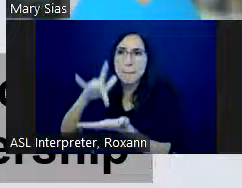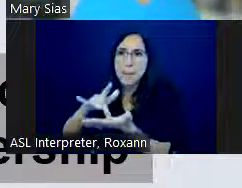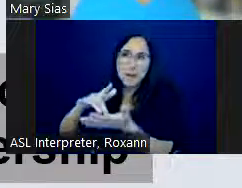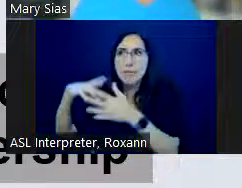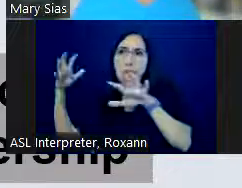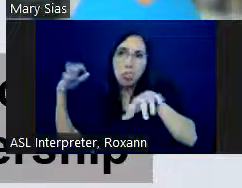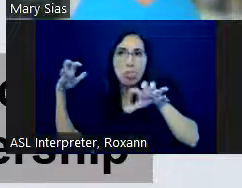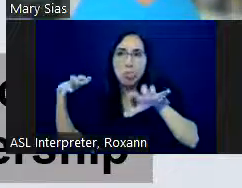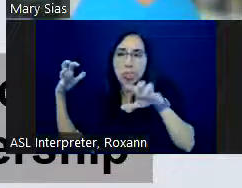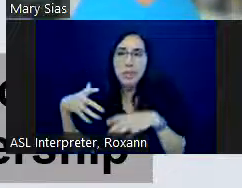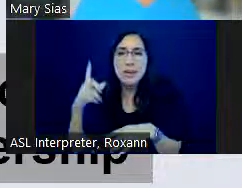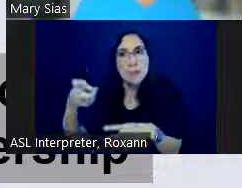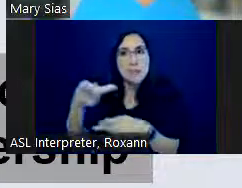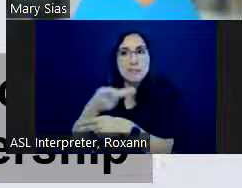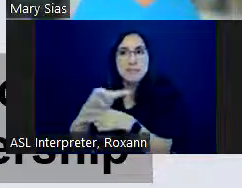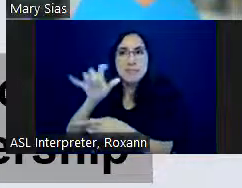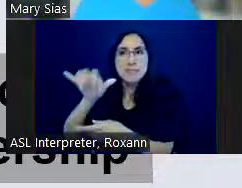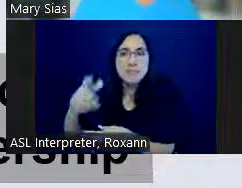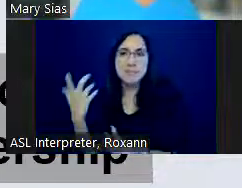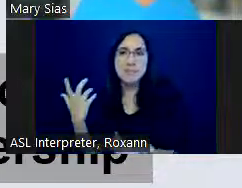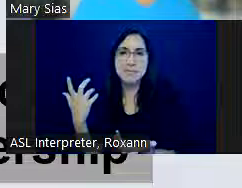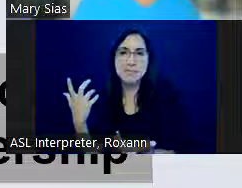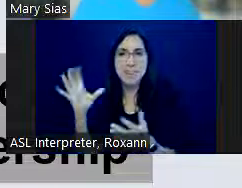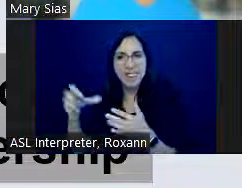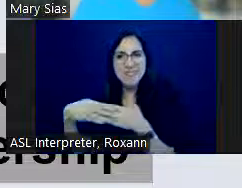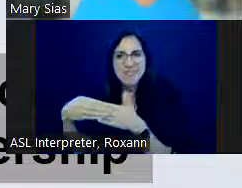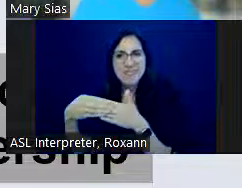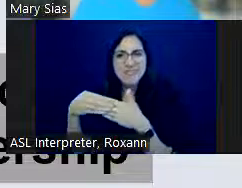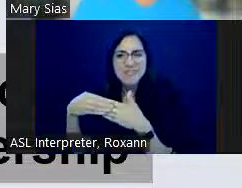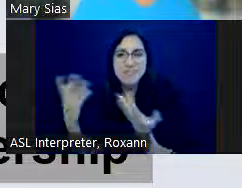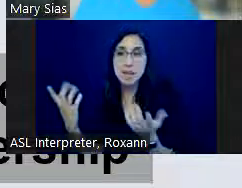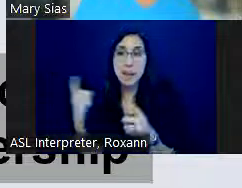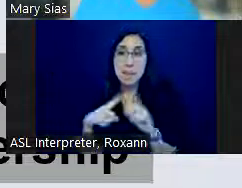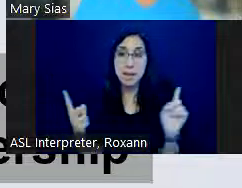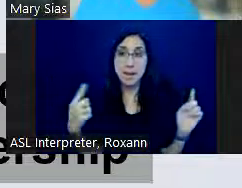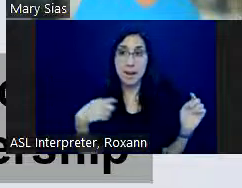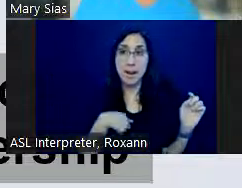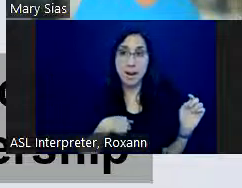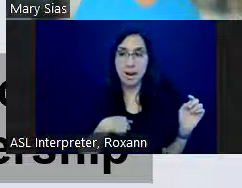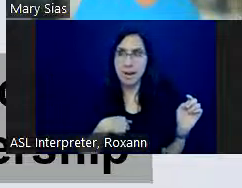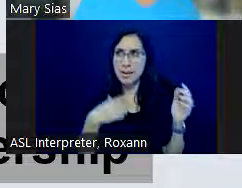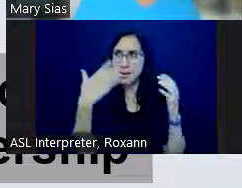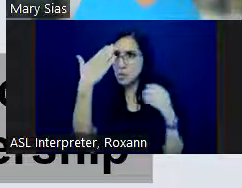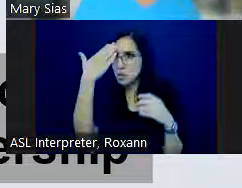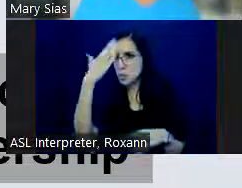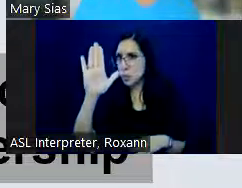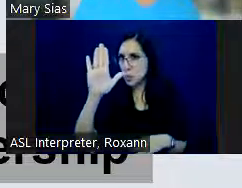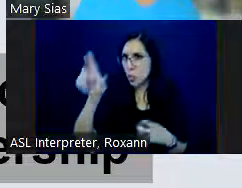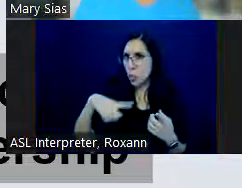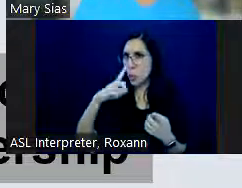must figure out how to be flexible. But I don't know when the last time I had to be